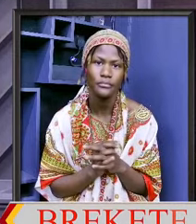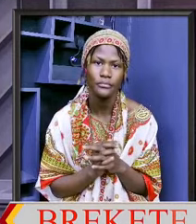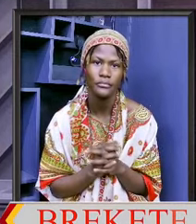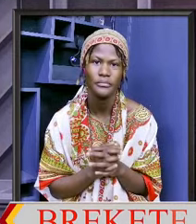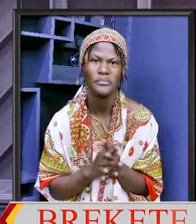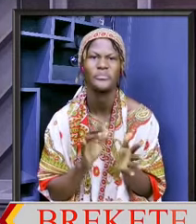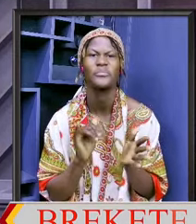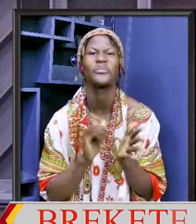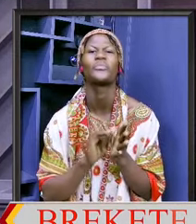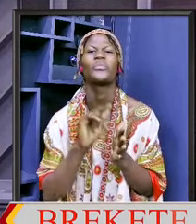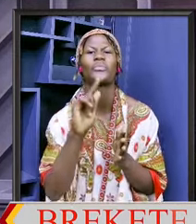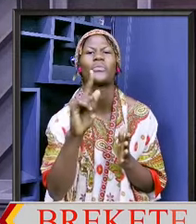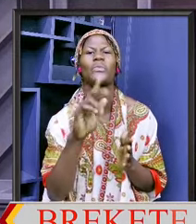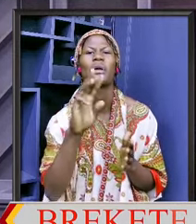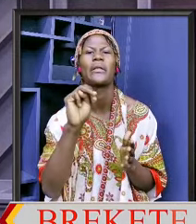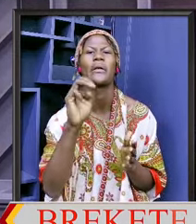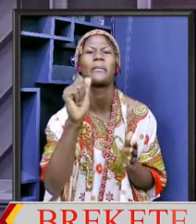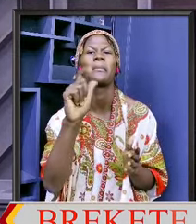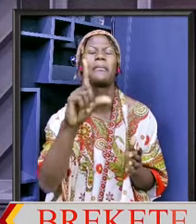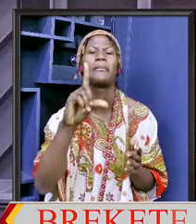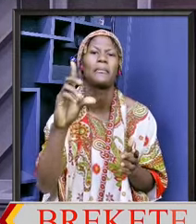Now that one way, they are malam talk.